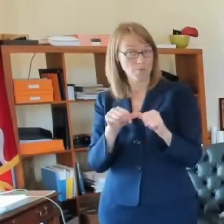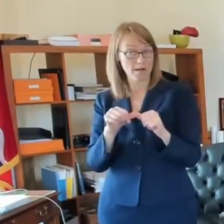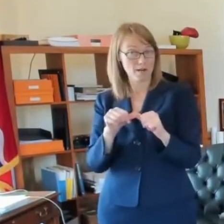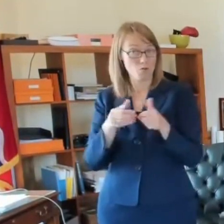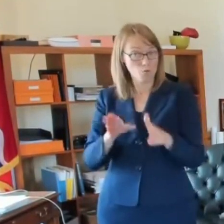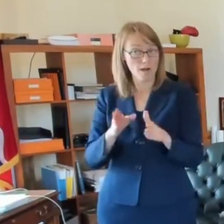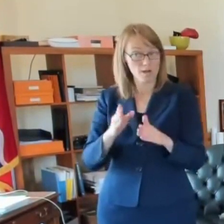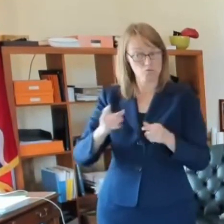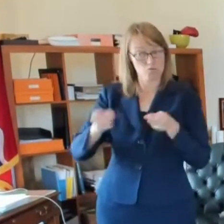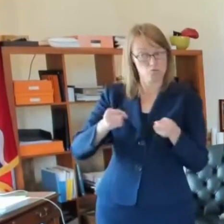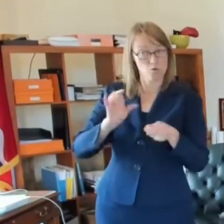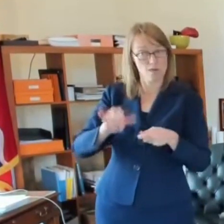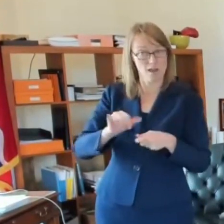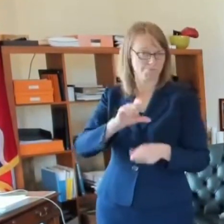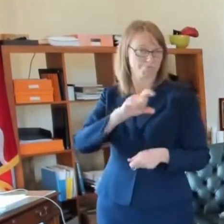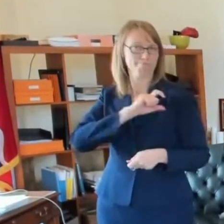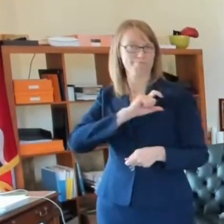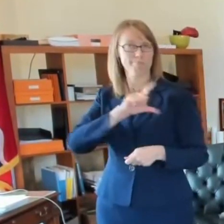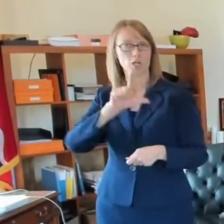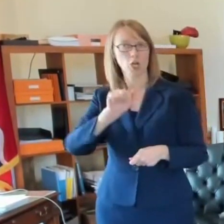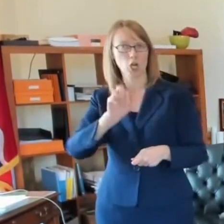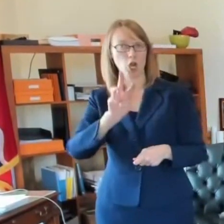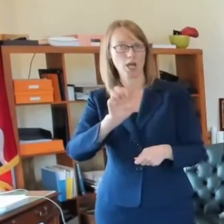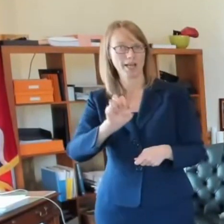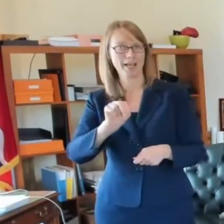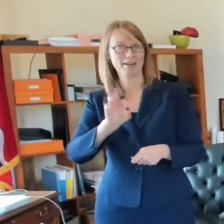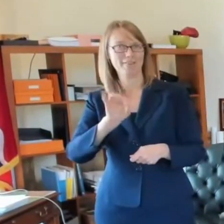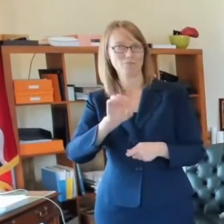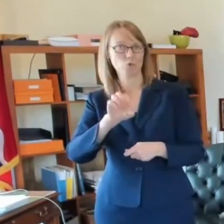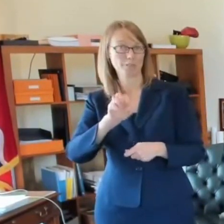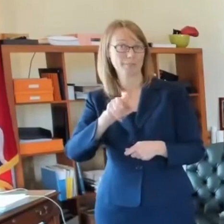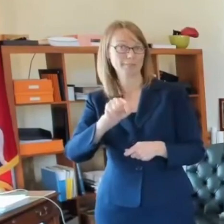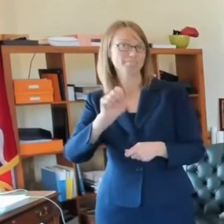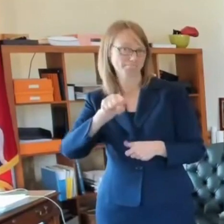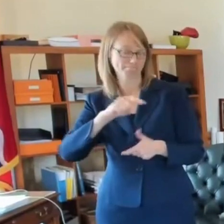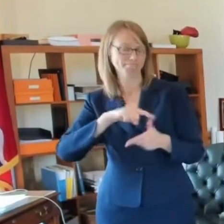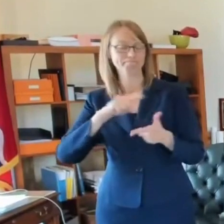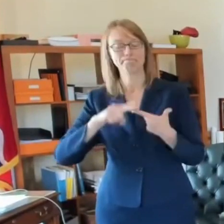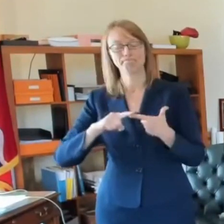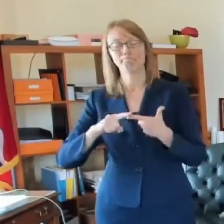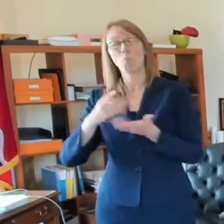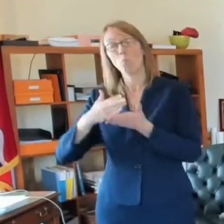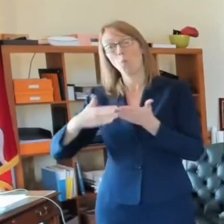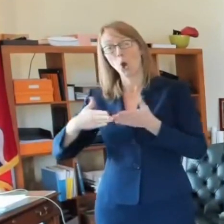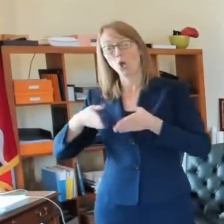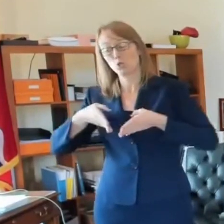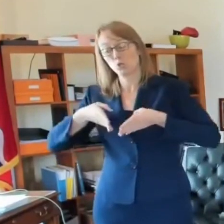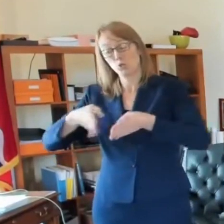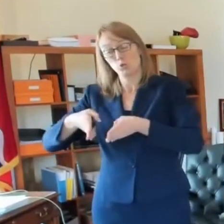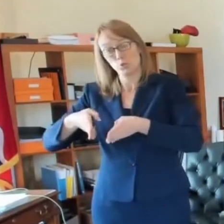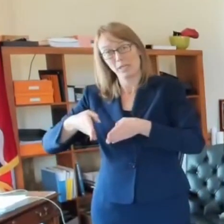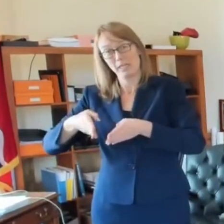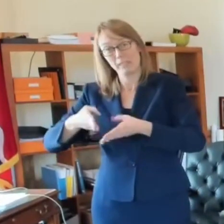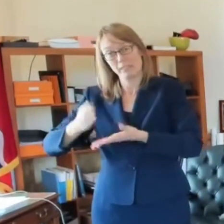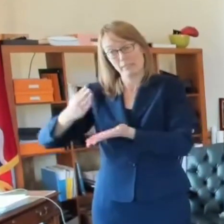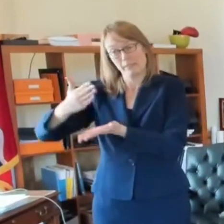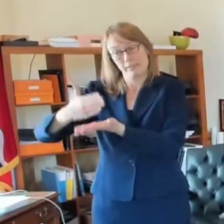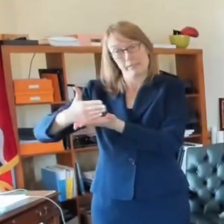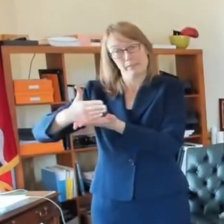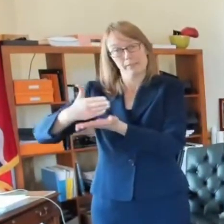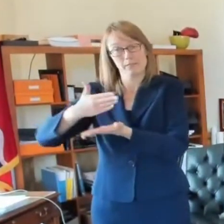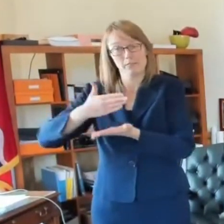We're not sure how long these partial street closures will stay in place. We're trying to balance the interest